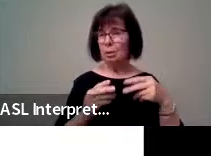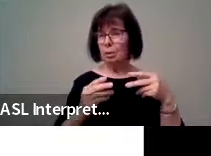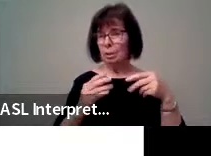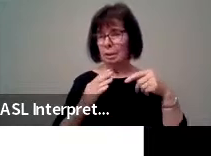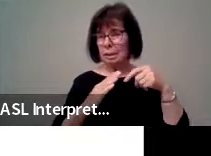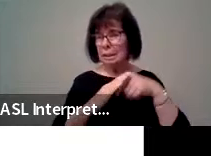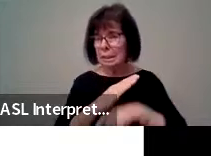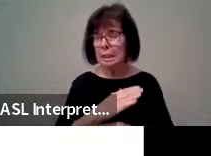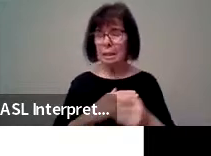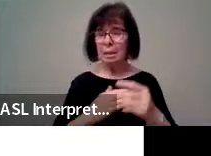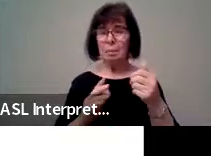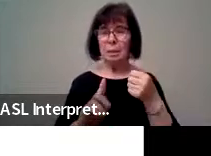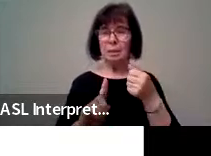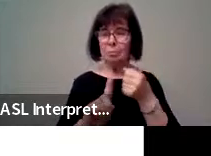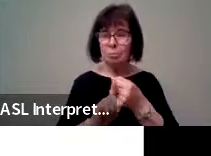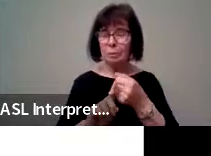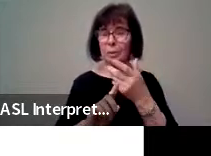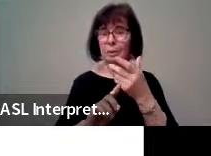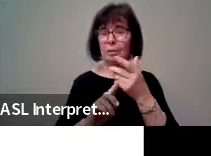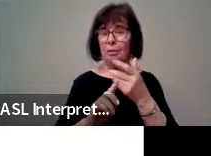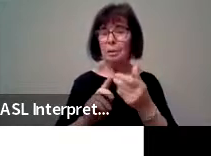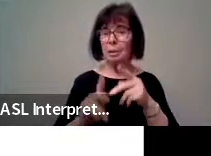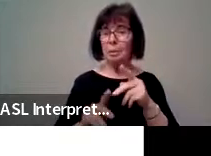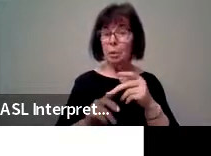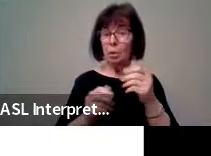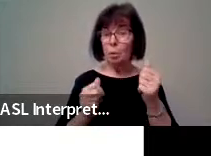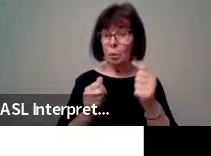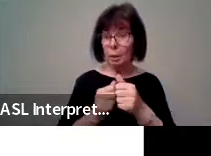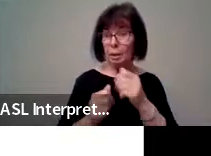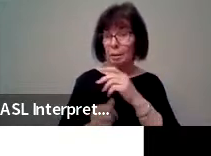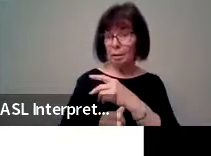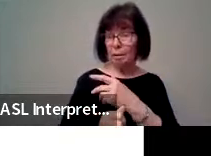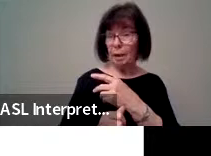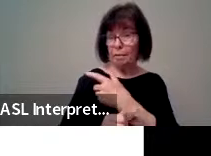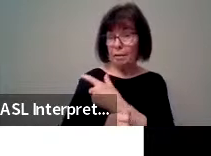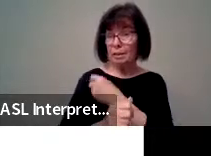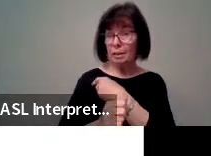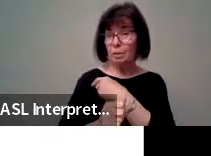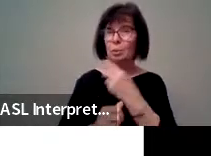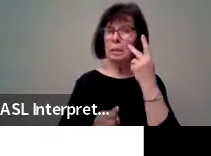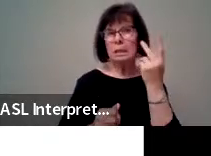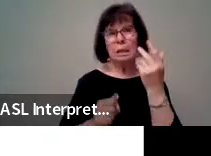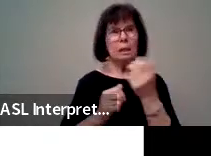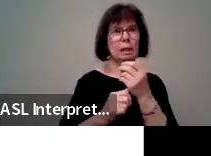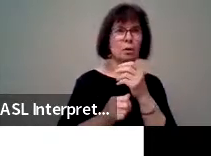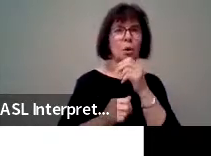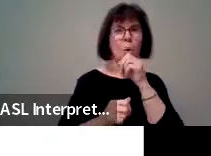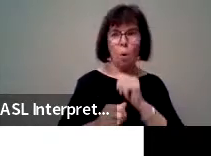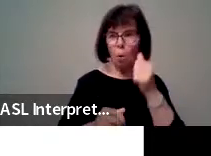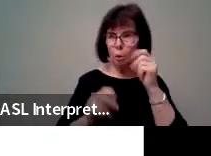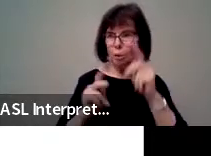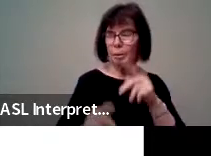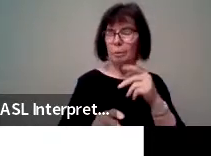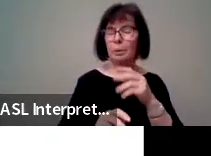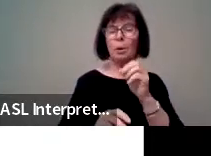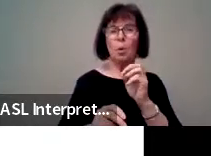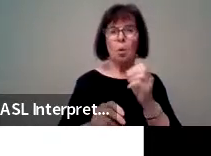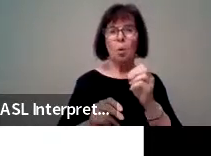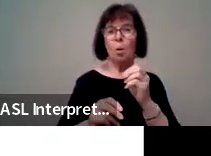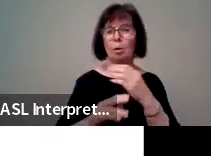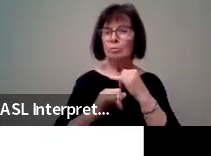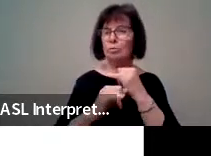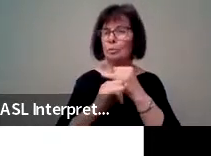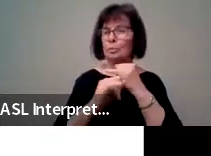unusual still, but when we do see it, we see it in older people or immune compromised people more often than